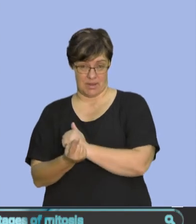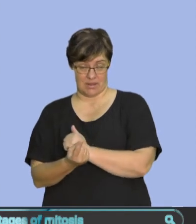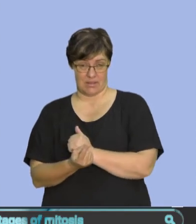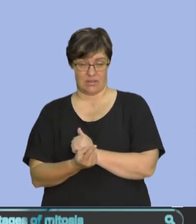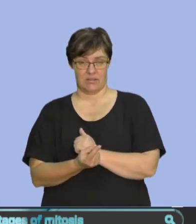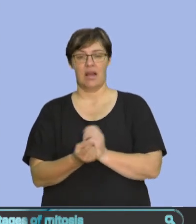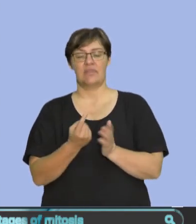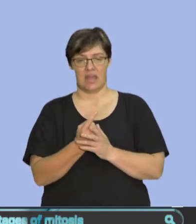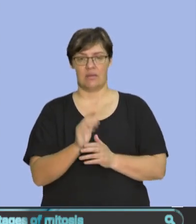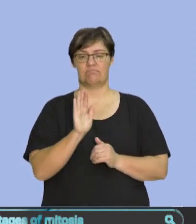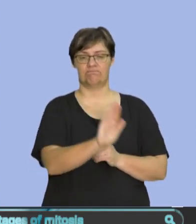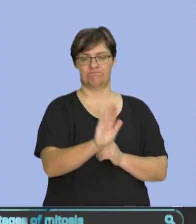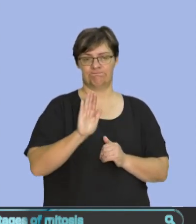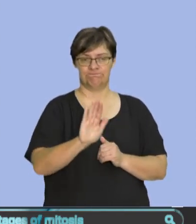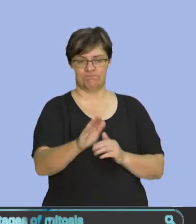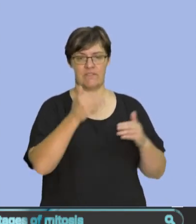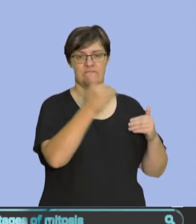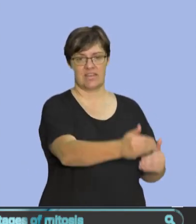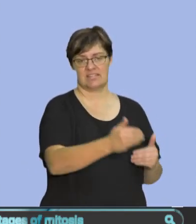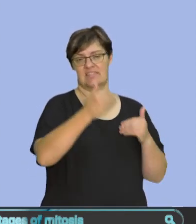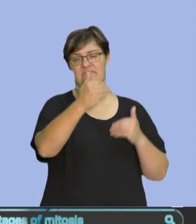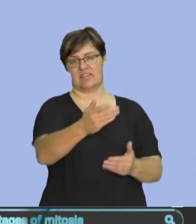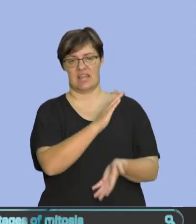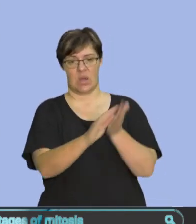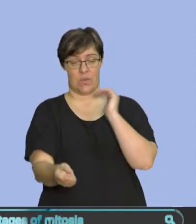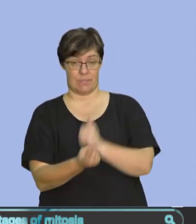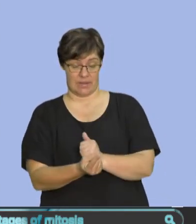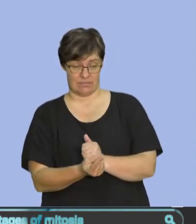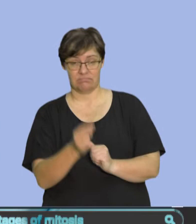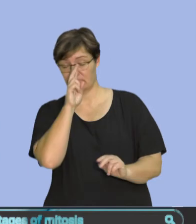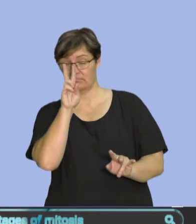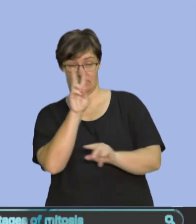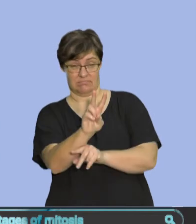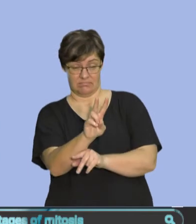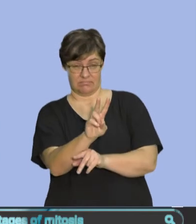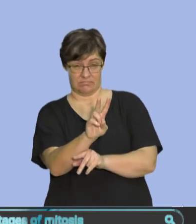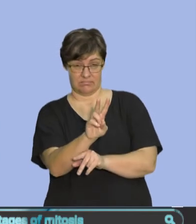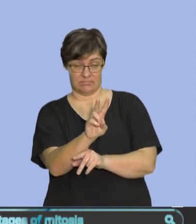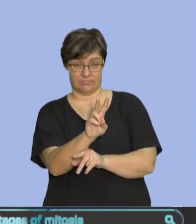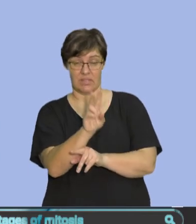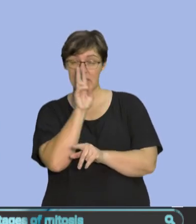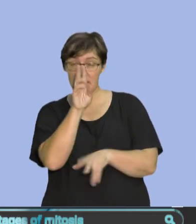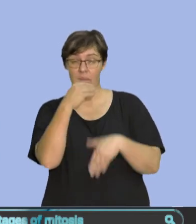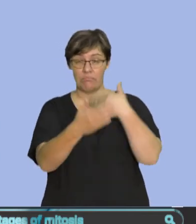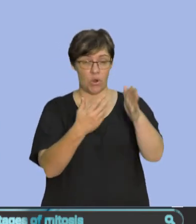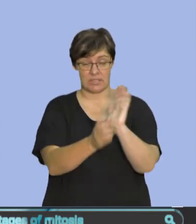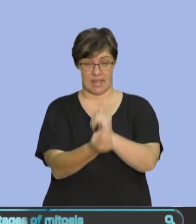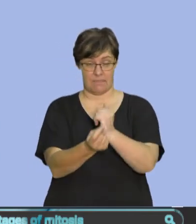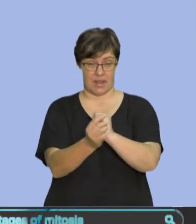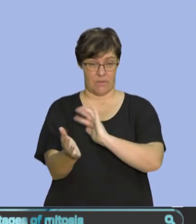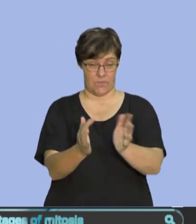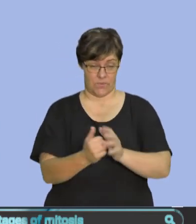unfold, and I'll pause them at different phases to show you how this occurs. So pay attention, look at the process of how this